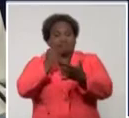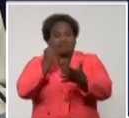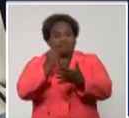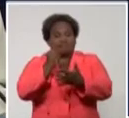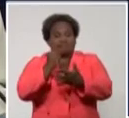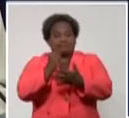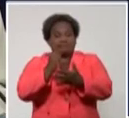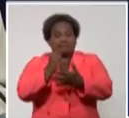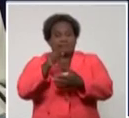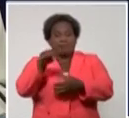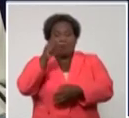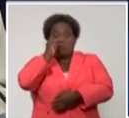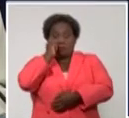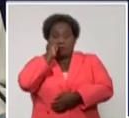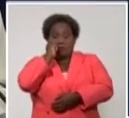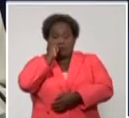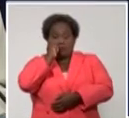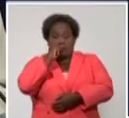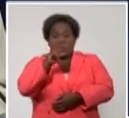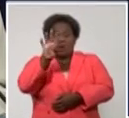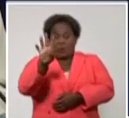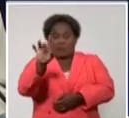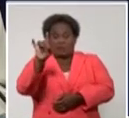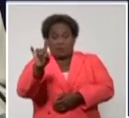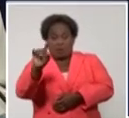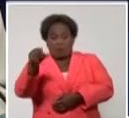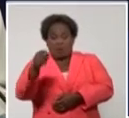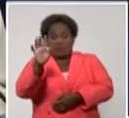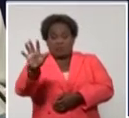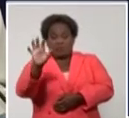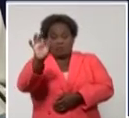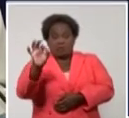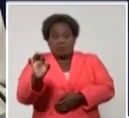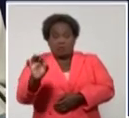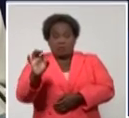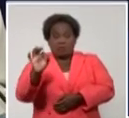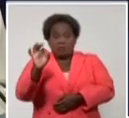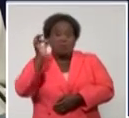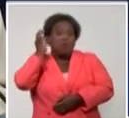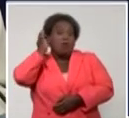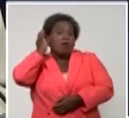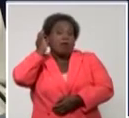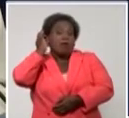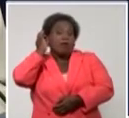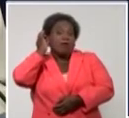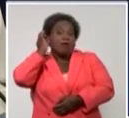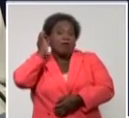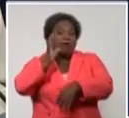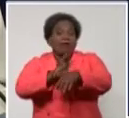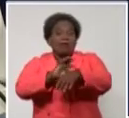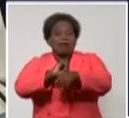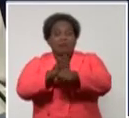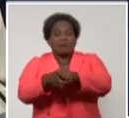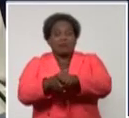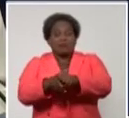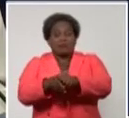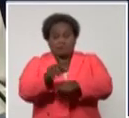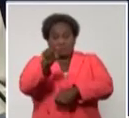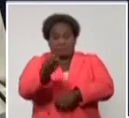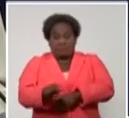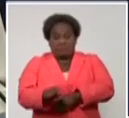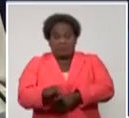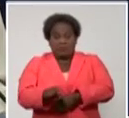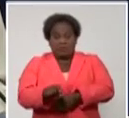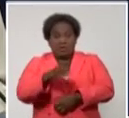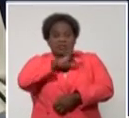representing 97.1% of all cases in this age group. Yesterday's result means that Havana continues to be the